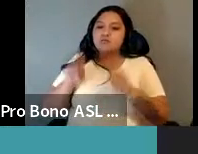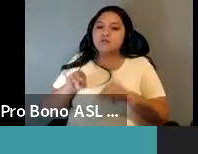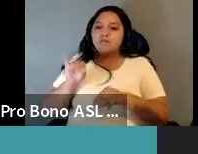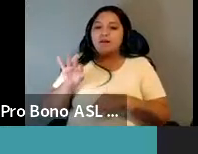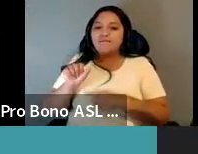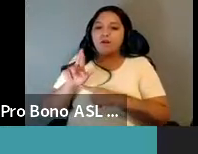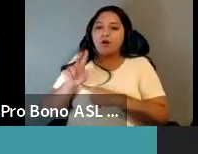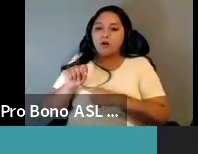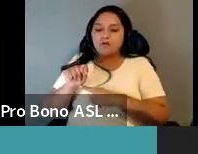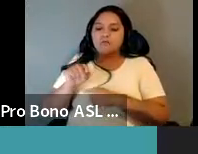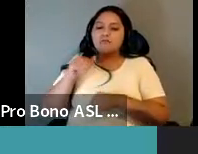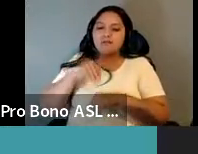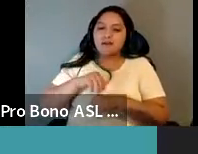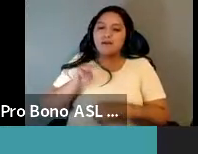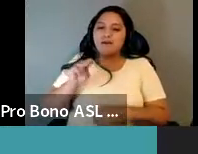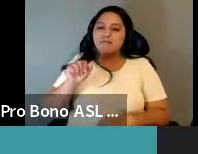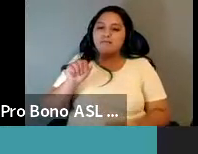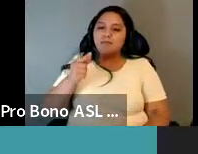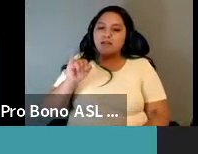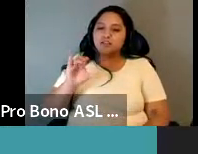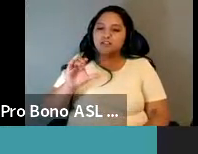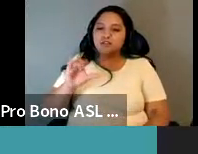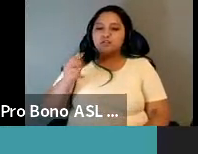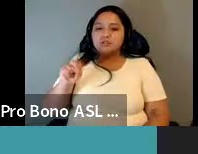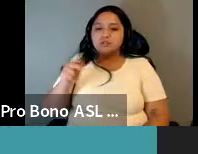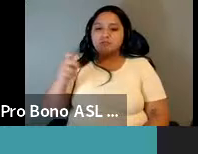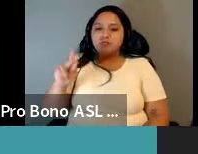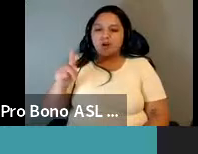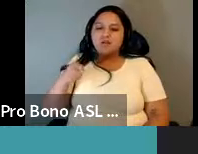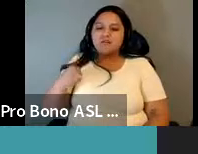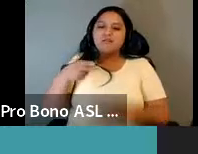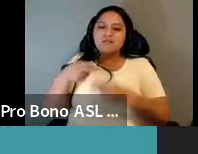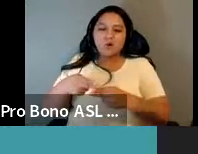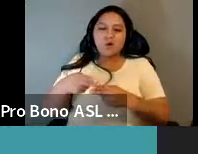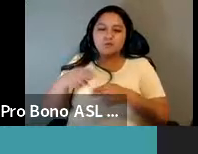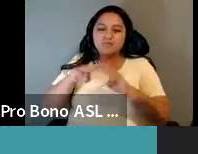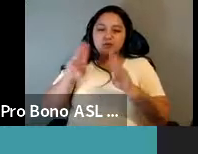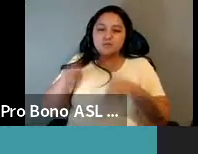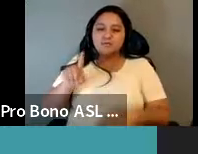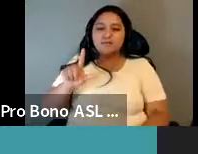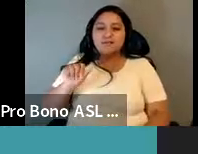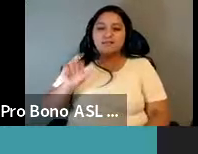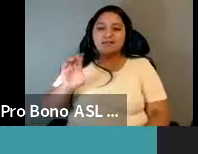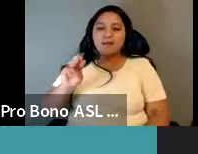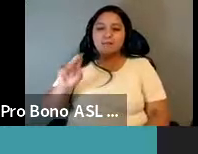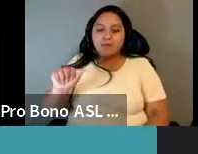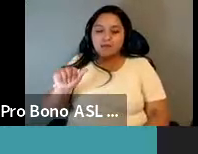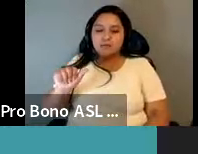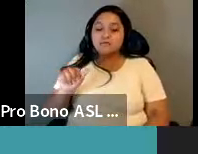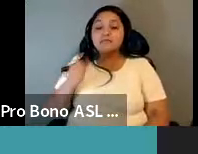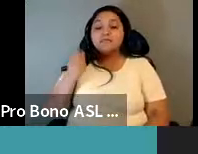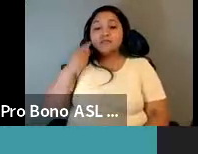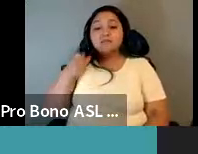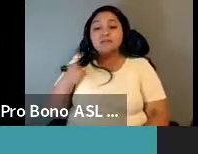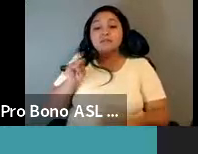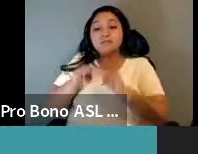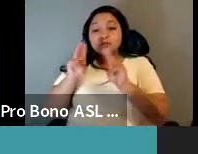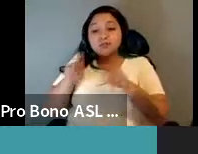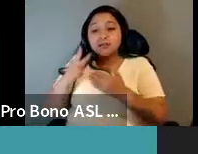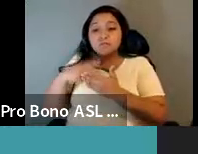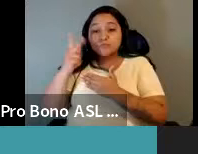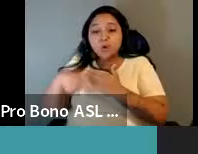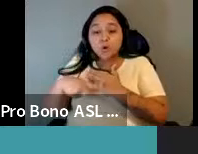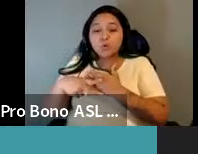Park, also known as LACMA. This project is the next step in bringing the museum and its programs